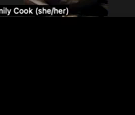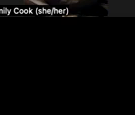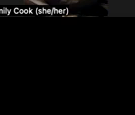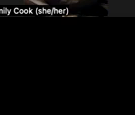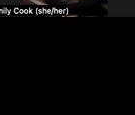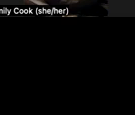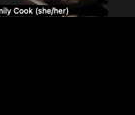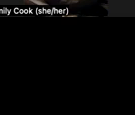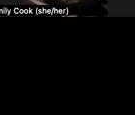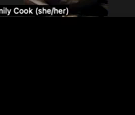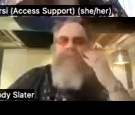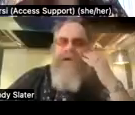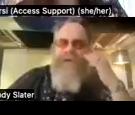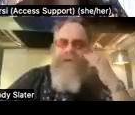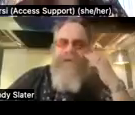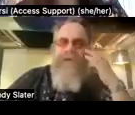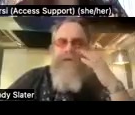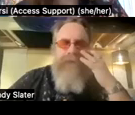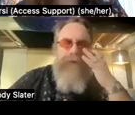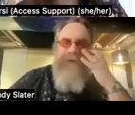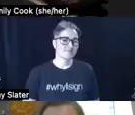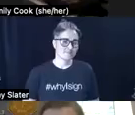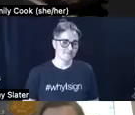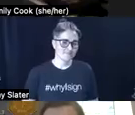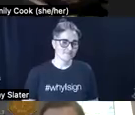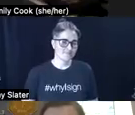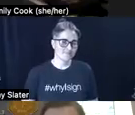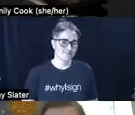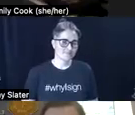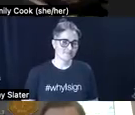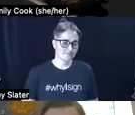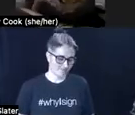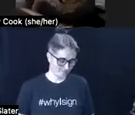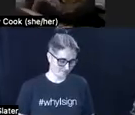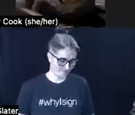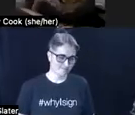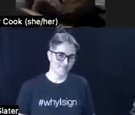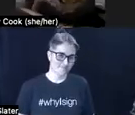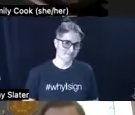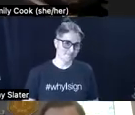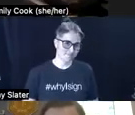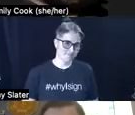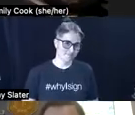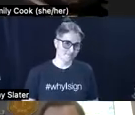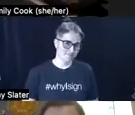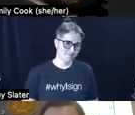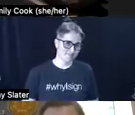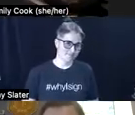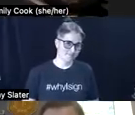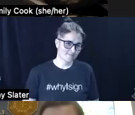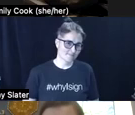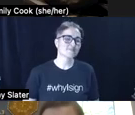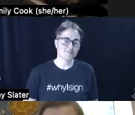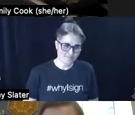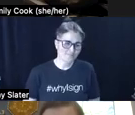kid. And then if you've ever seen the original Batman series, there were always these cutaways to big starbursts